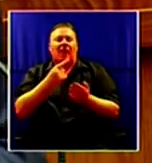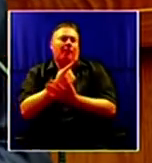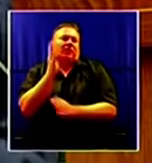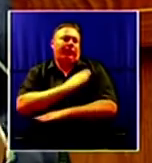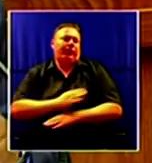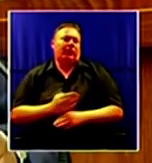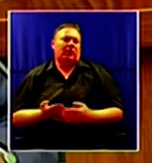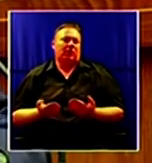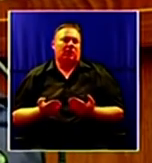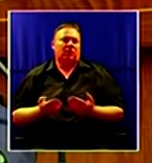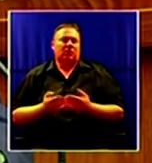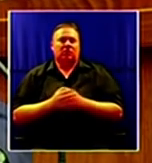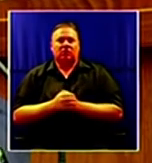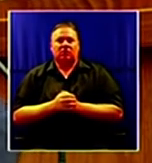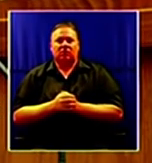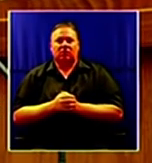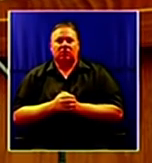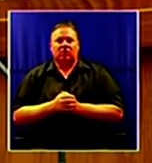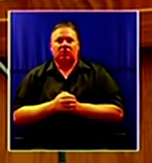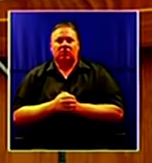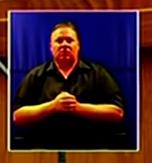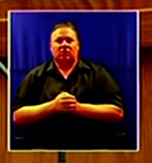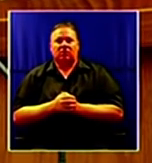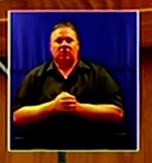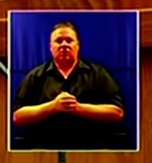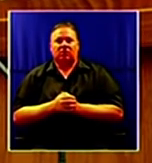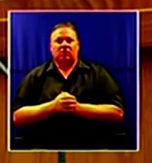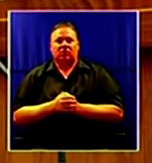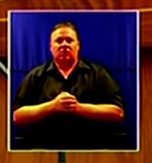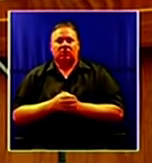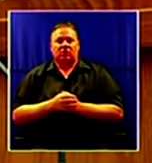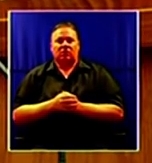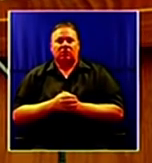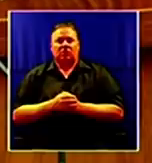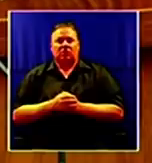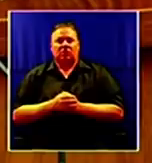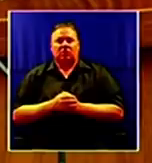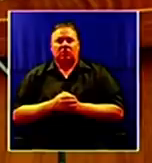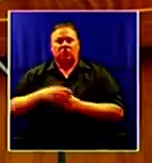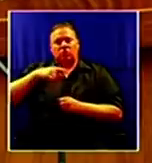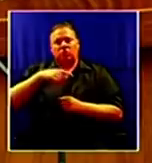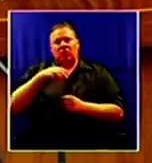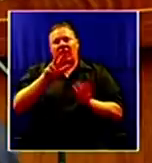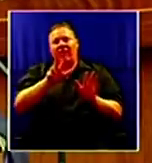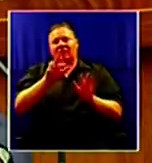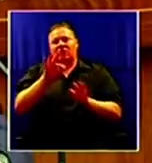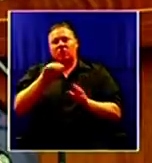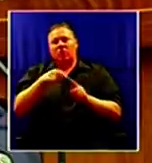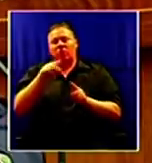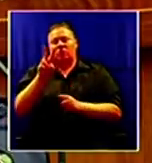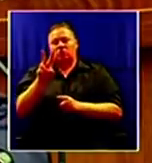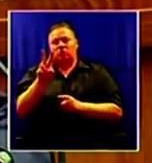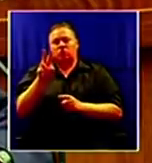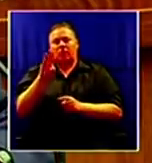We have cumulatively made 83.2 billion available for the public employment